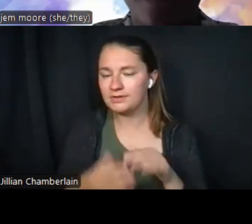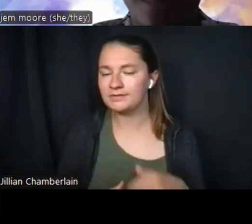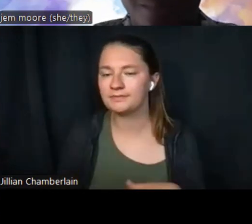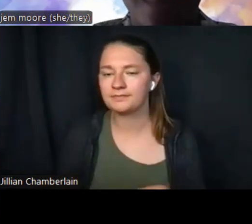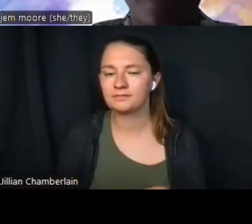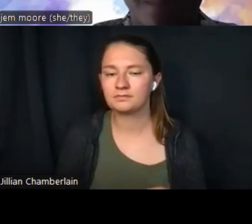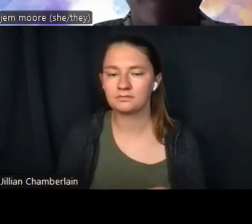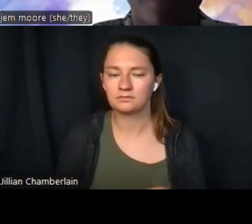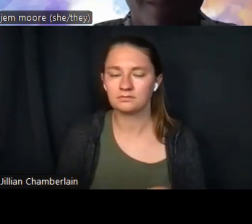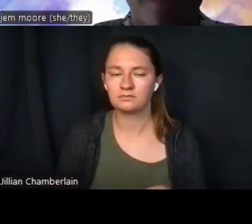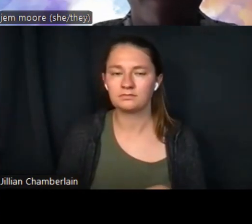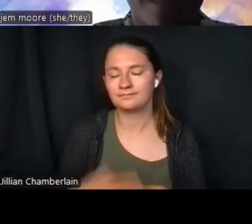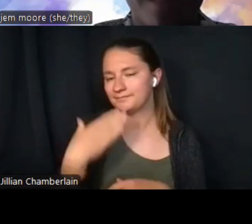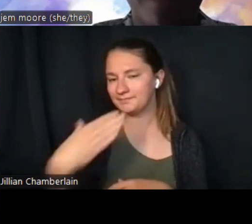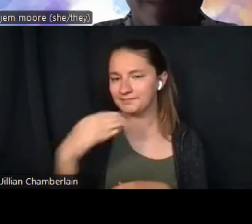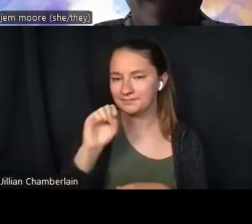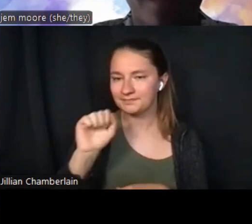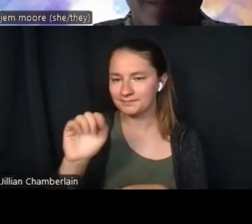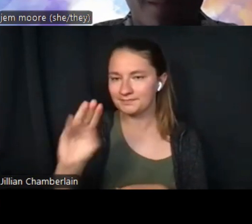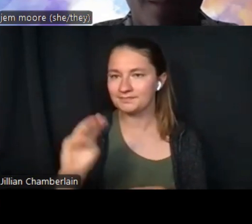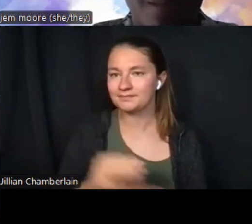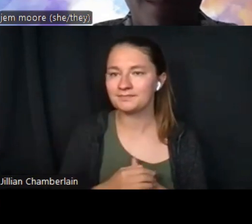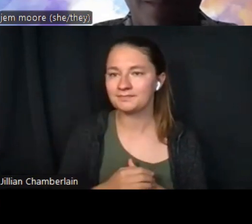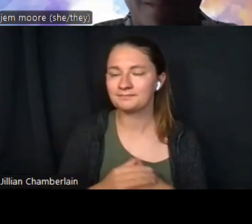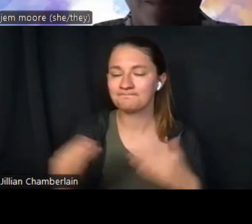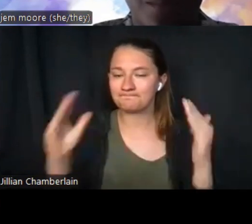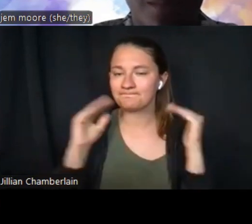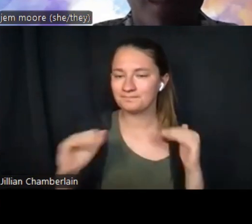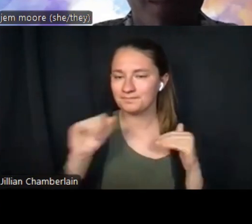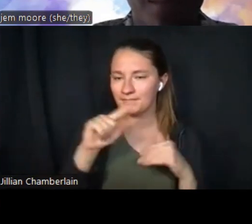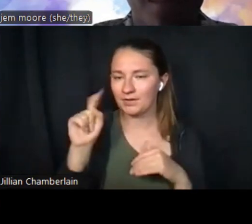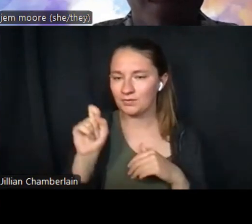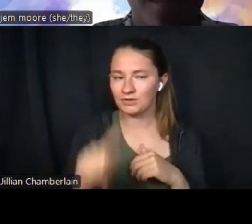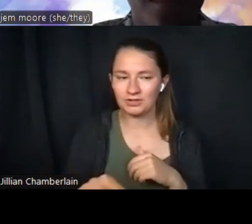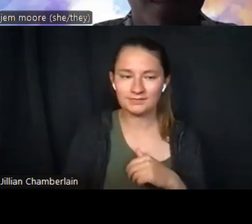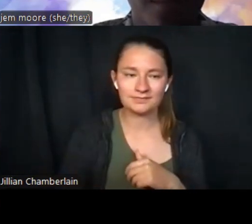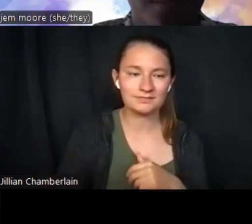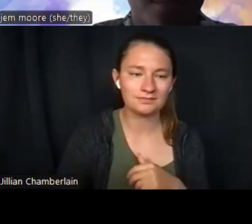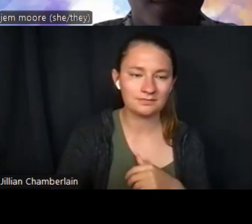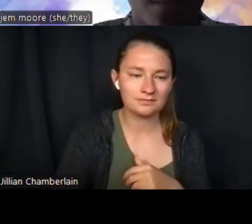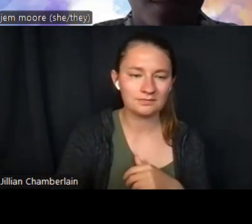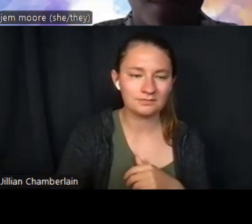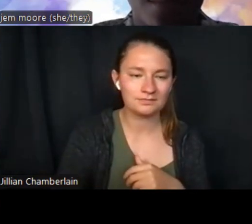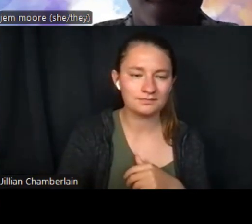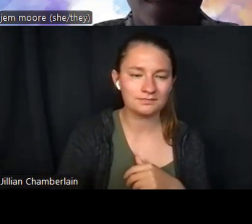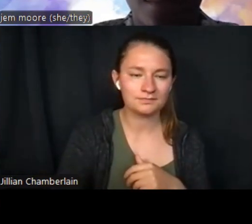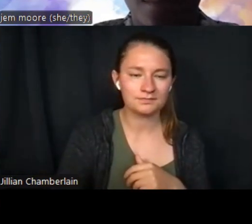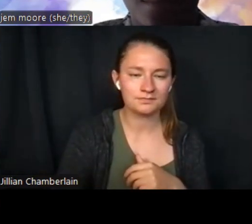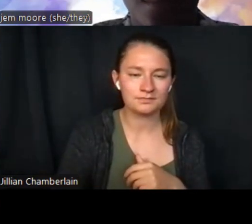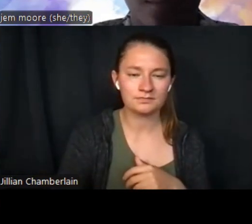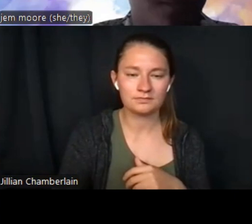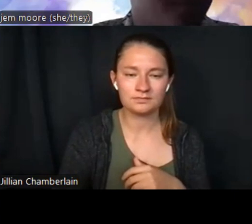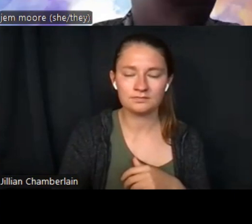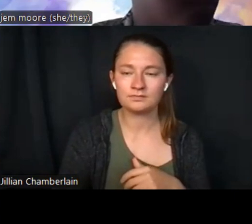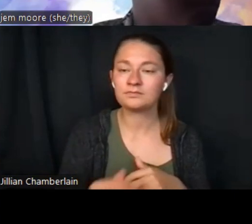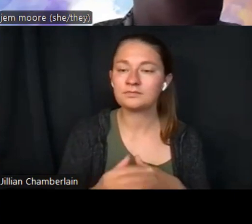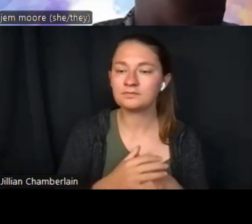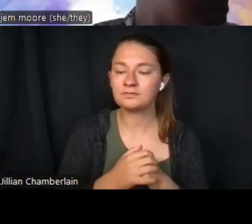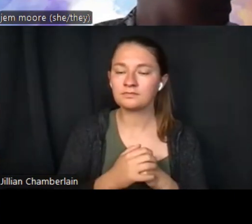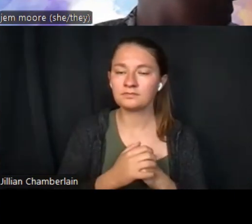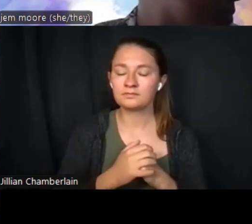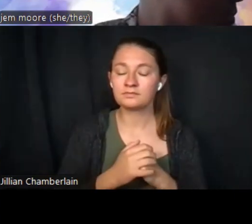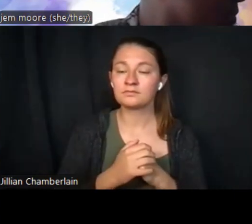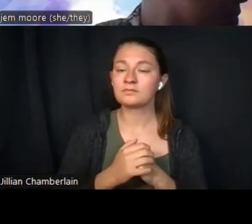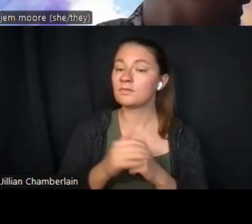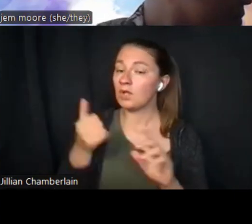Thank you, Sam. All right, into the next question. Uh, can you share a moment when living as a person with a